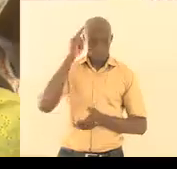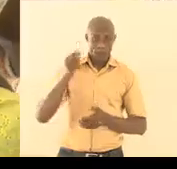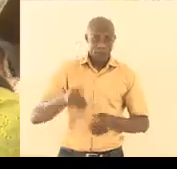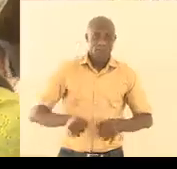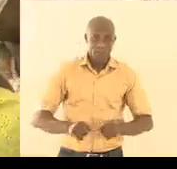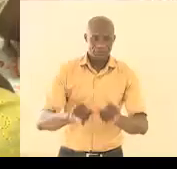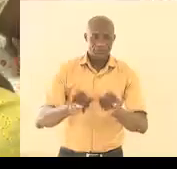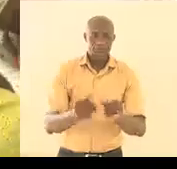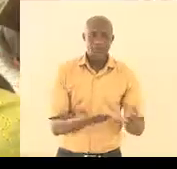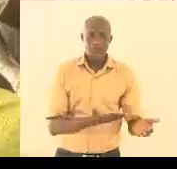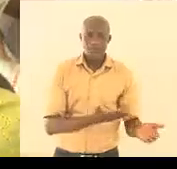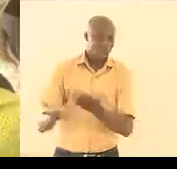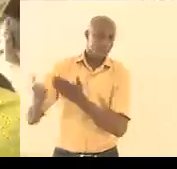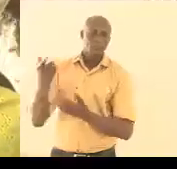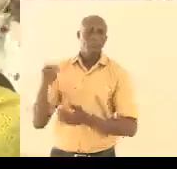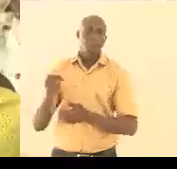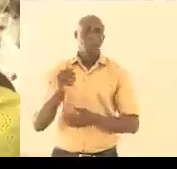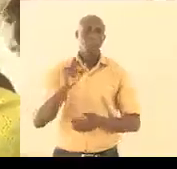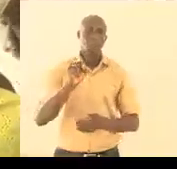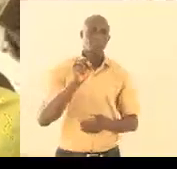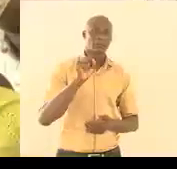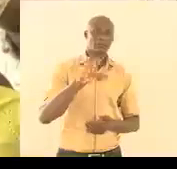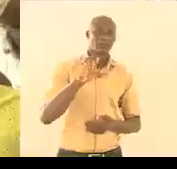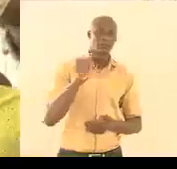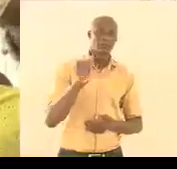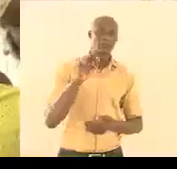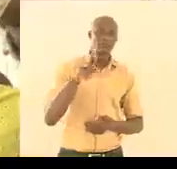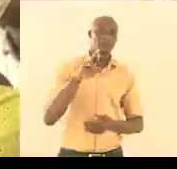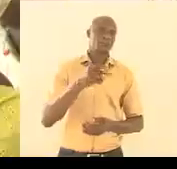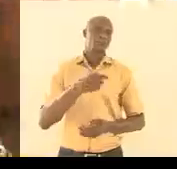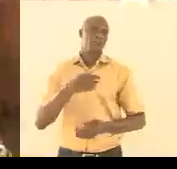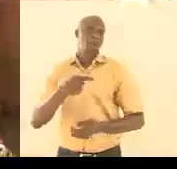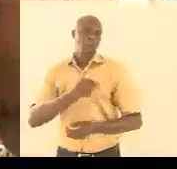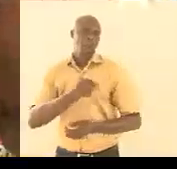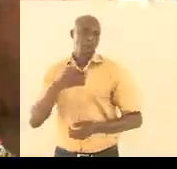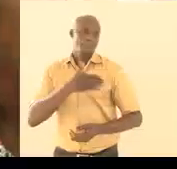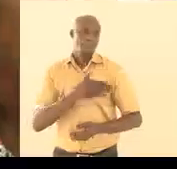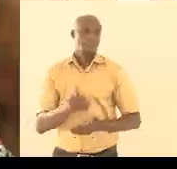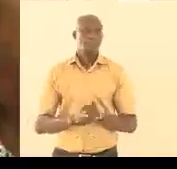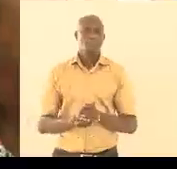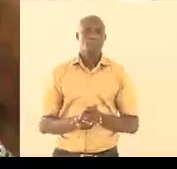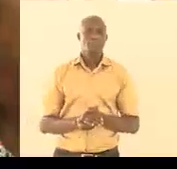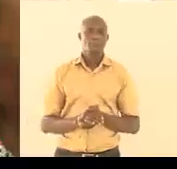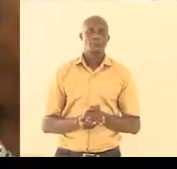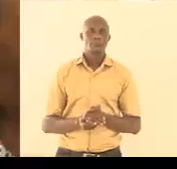He still carried the scars of those wounds, but he was not bitter.